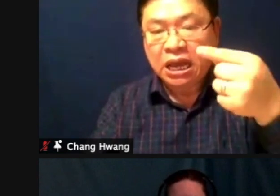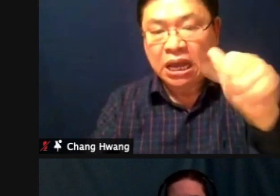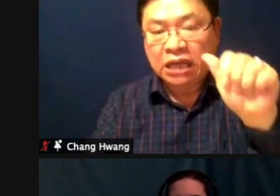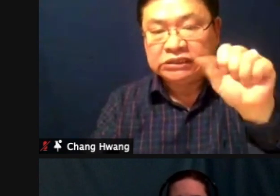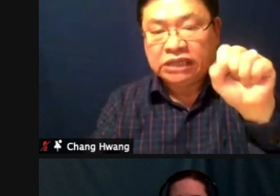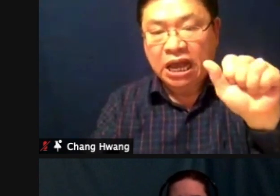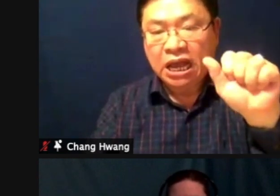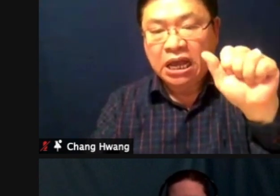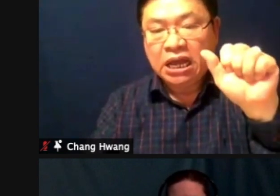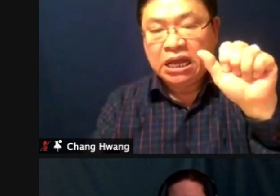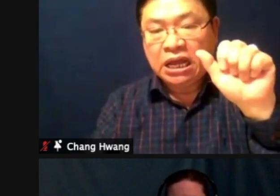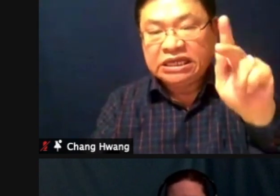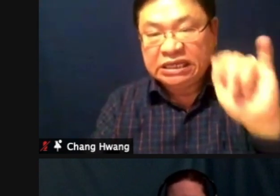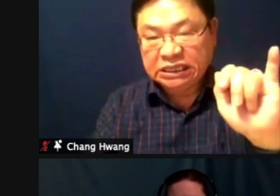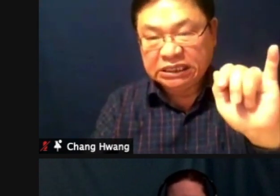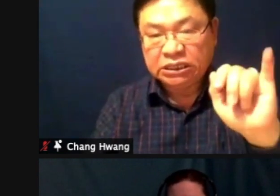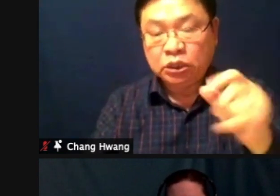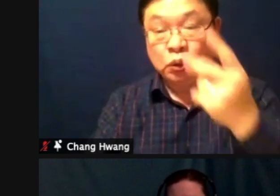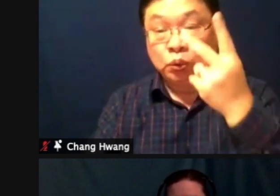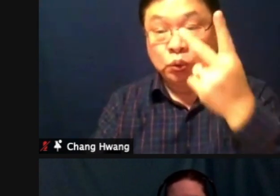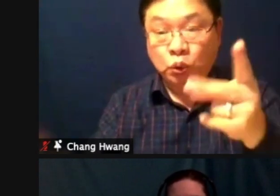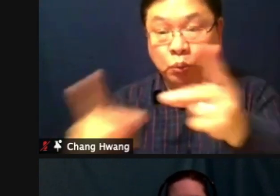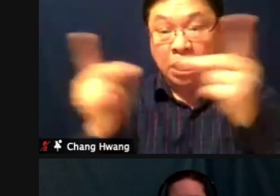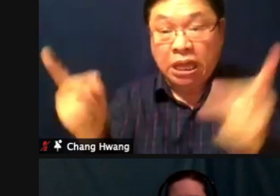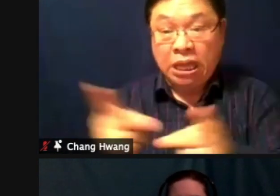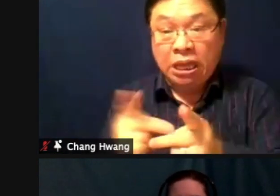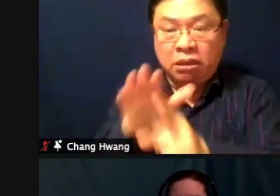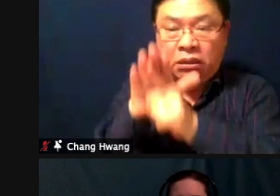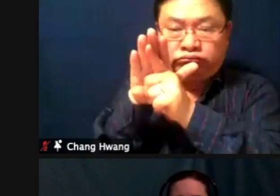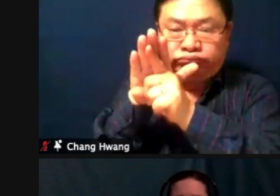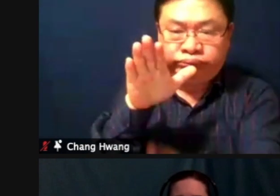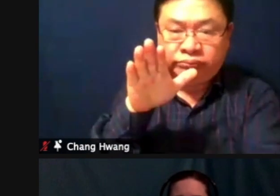and then again in Nagasaki.